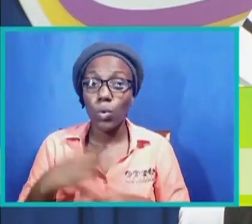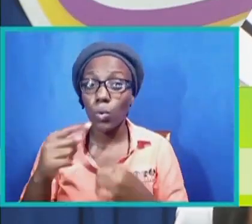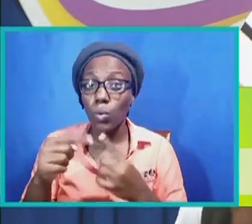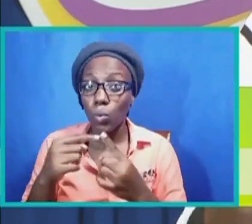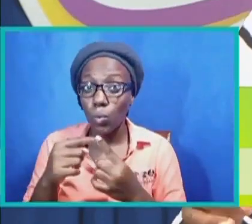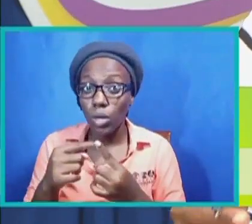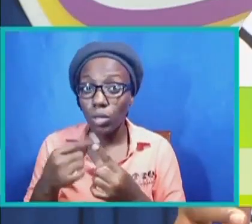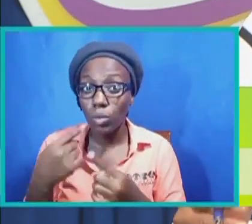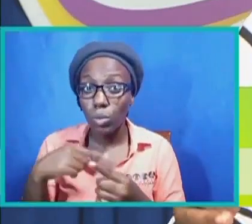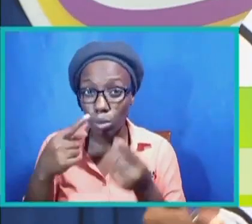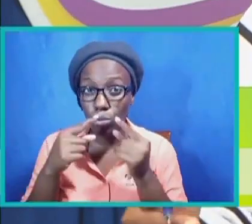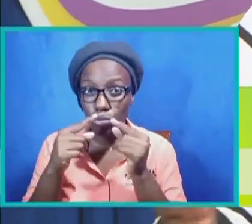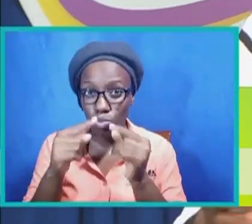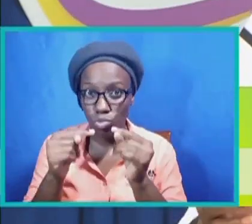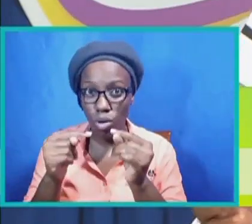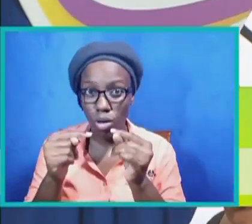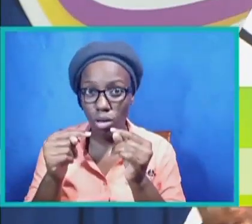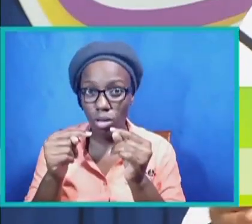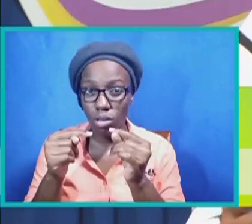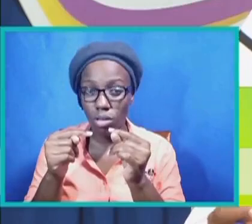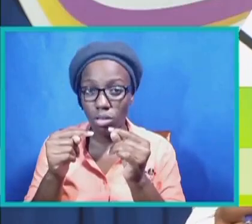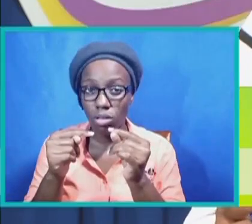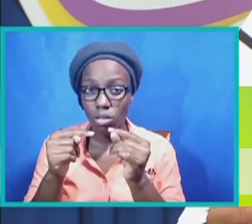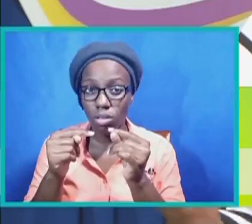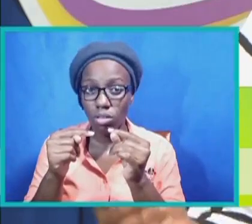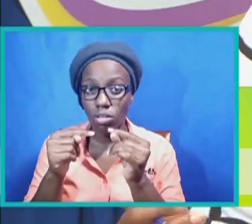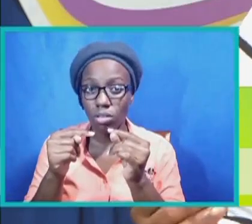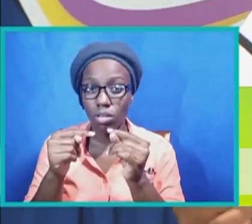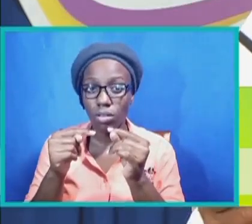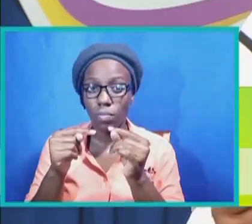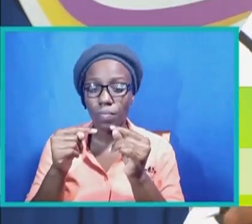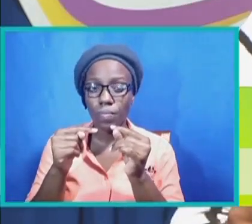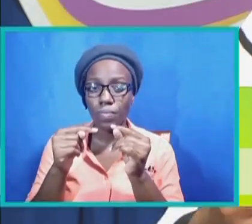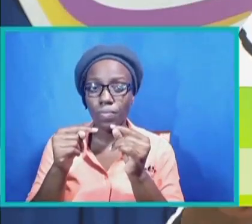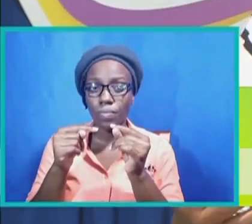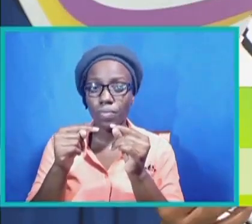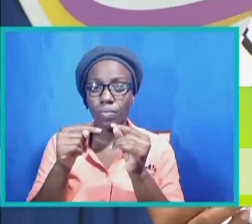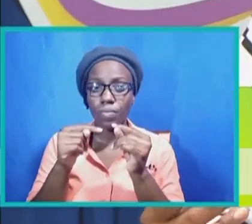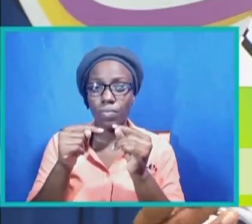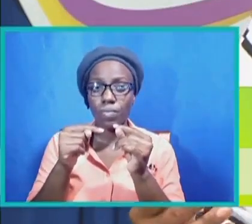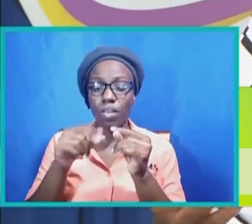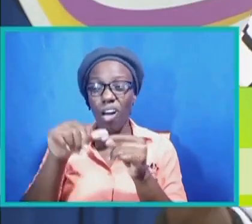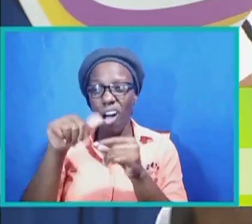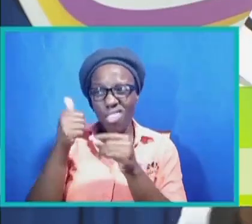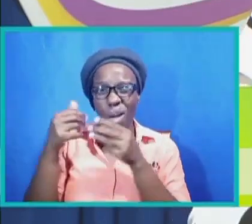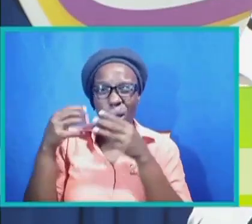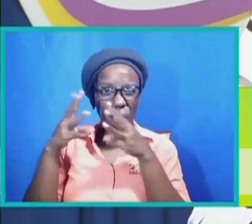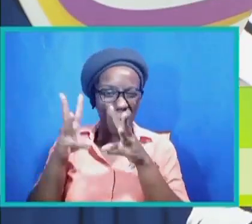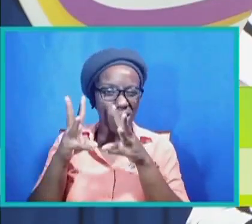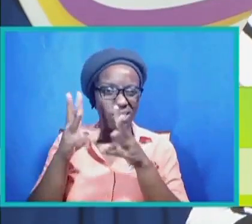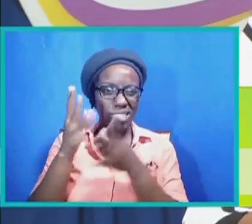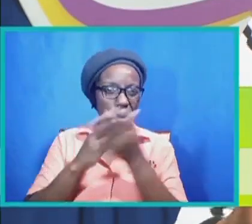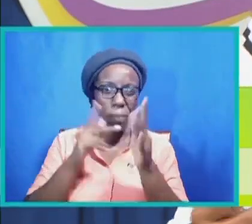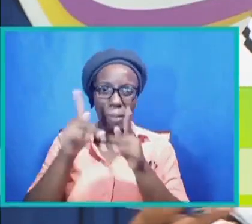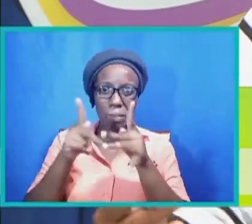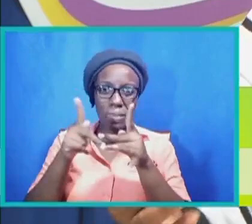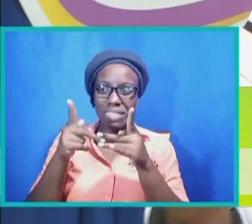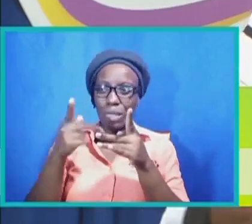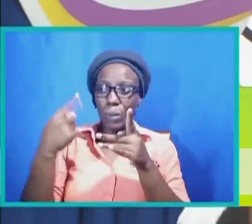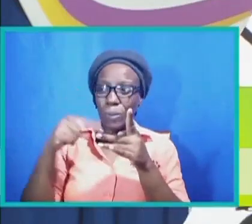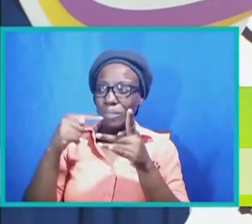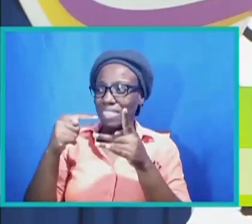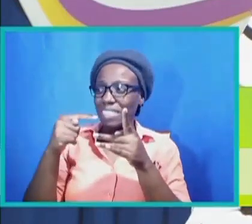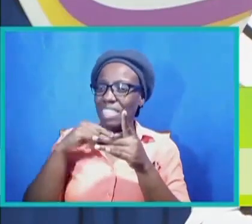approach, some persons always don't fit in and are left behind. So our approach this time around is to be